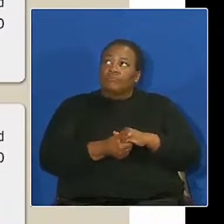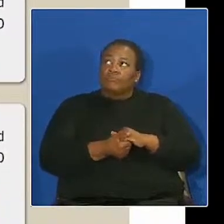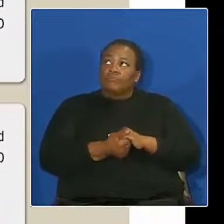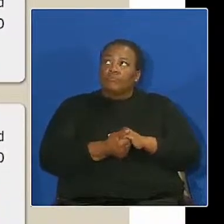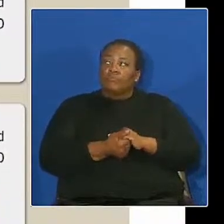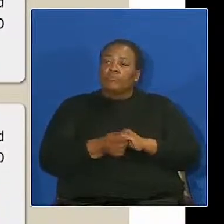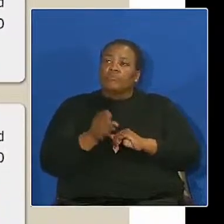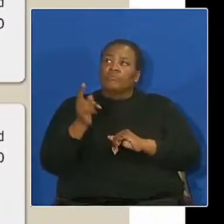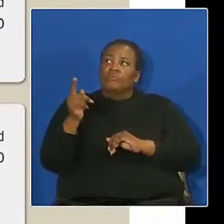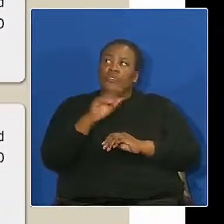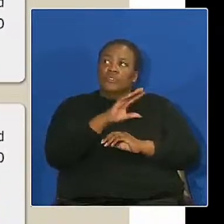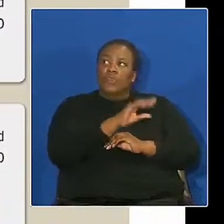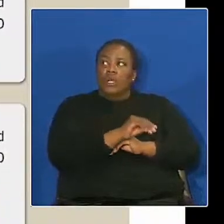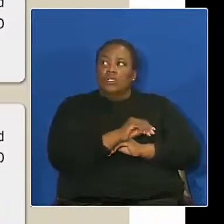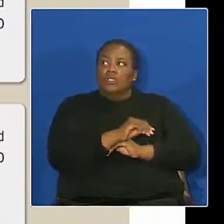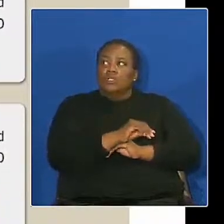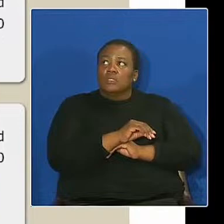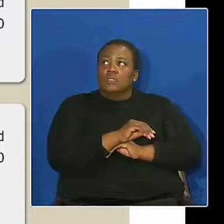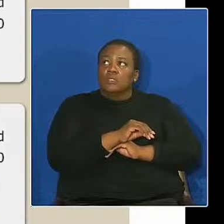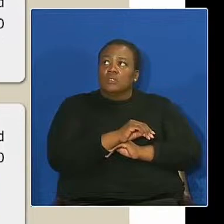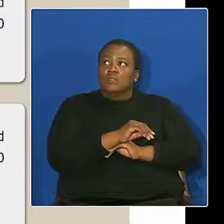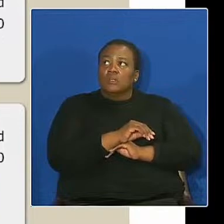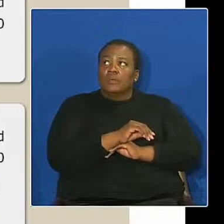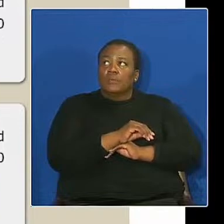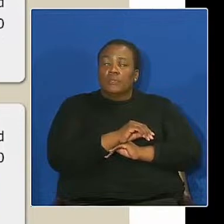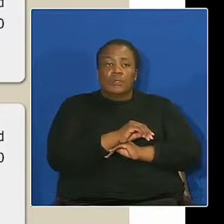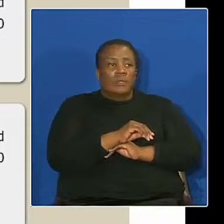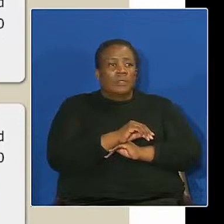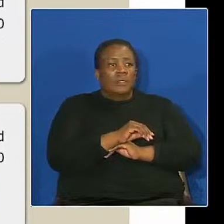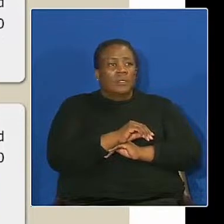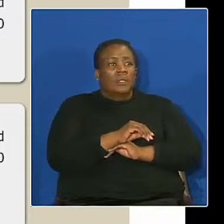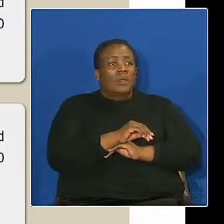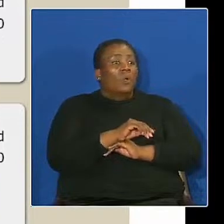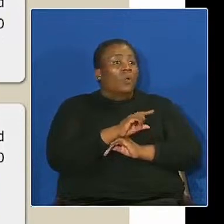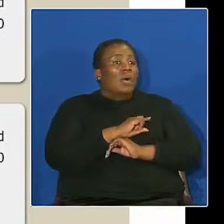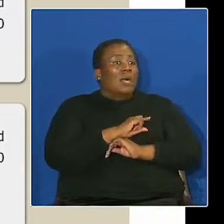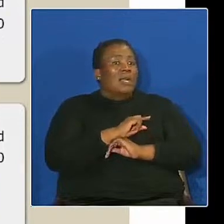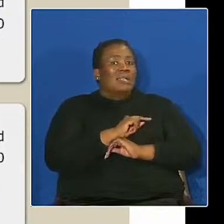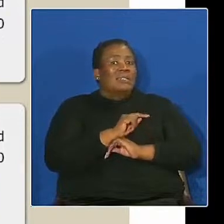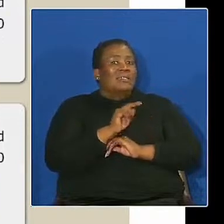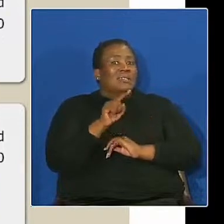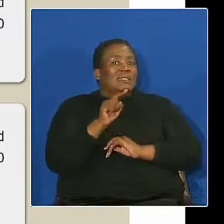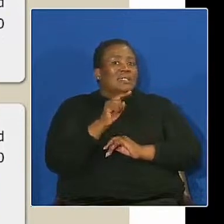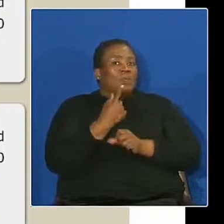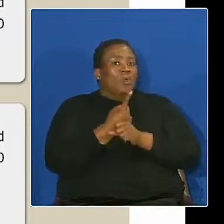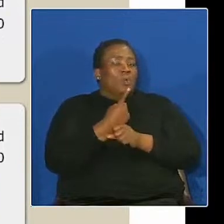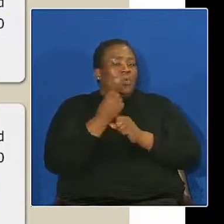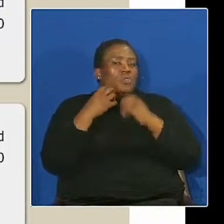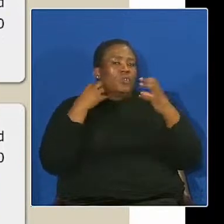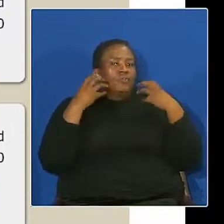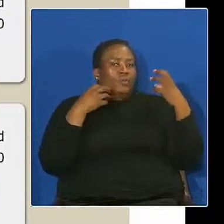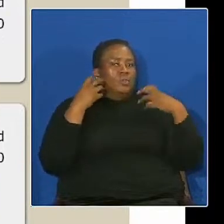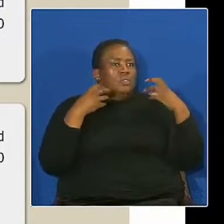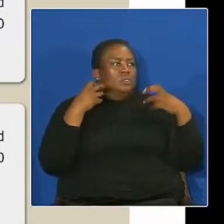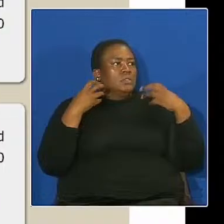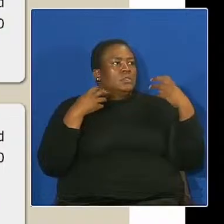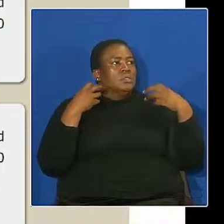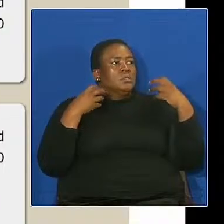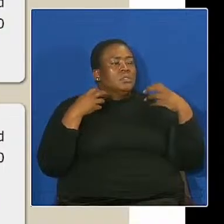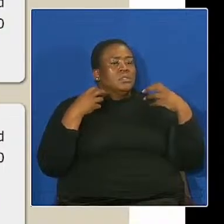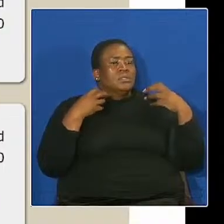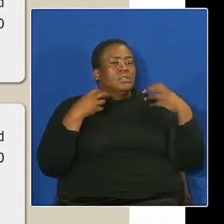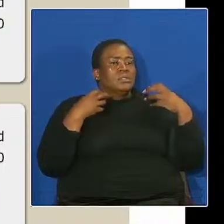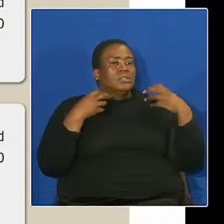is asking, as he's always confused when it comes to these, the